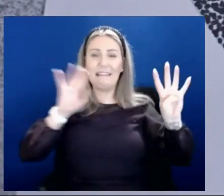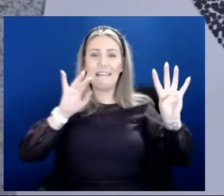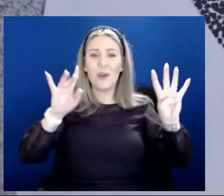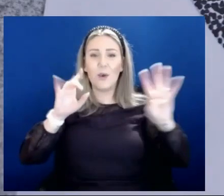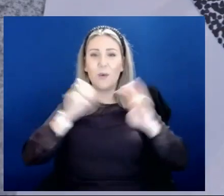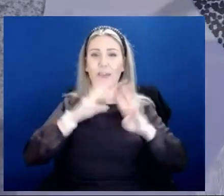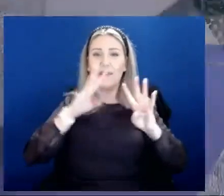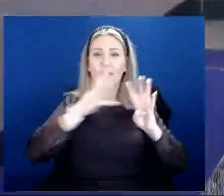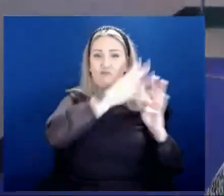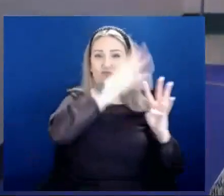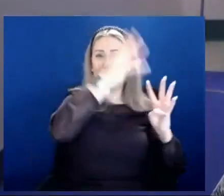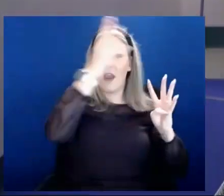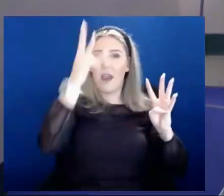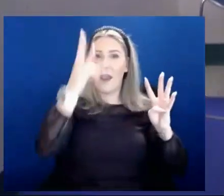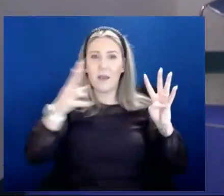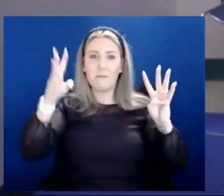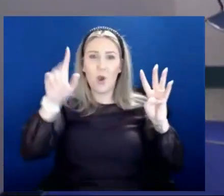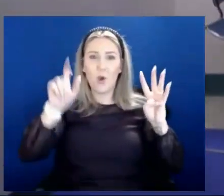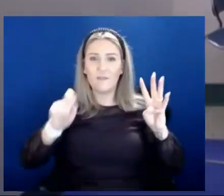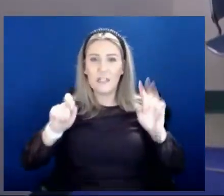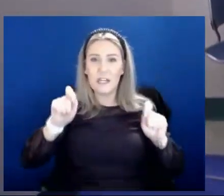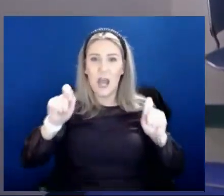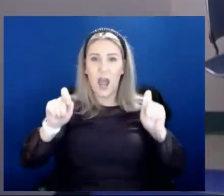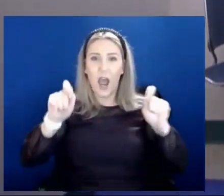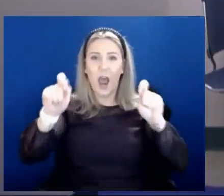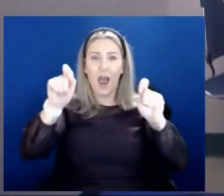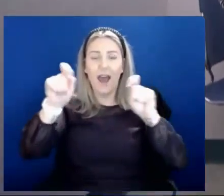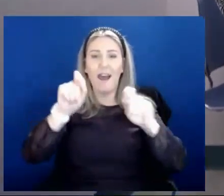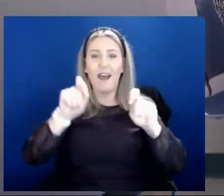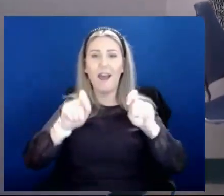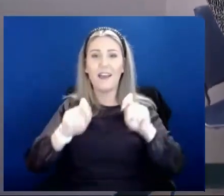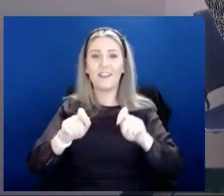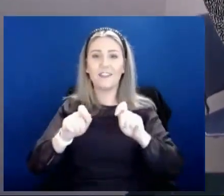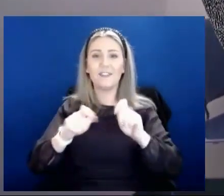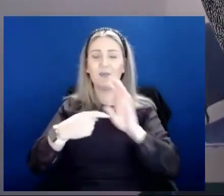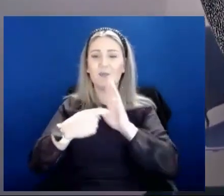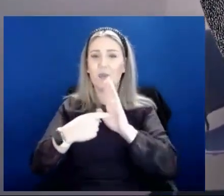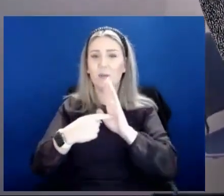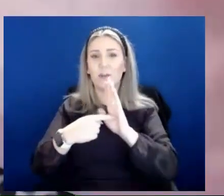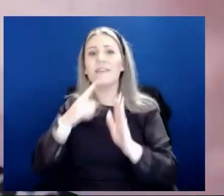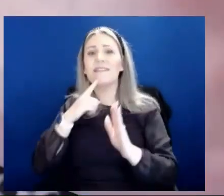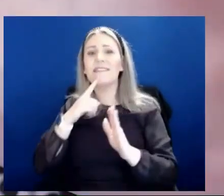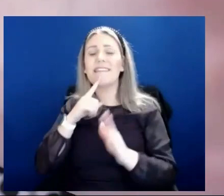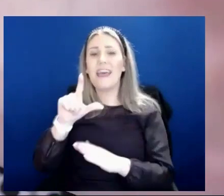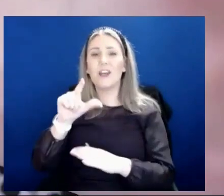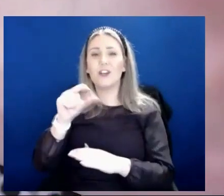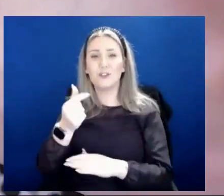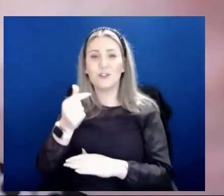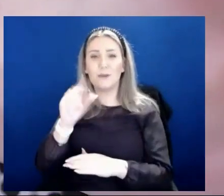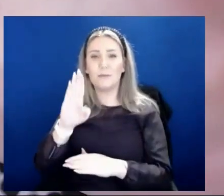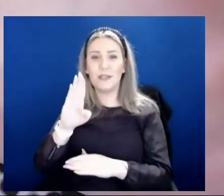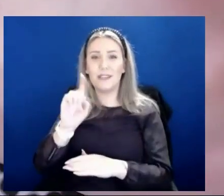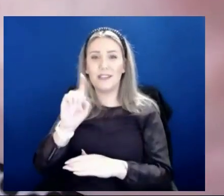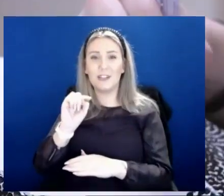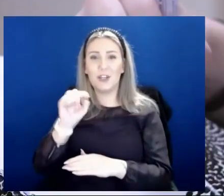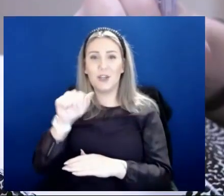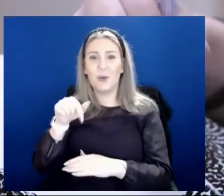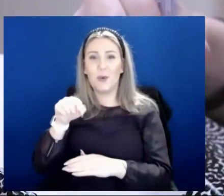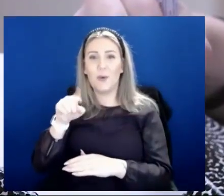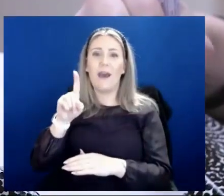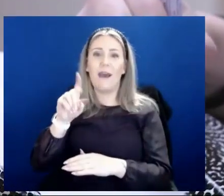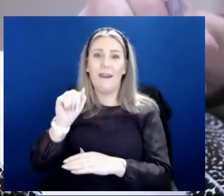spectrum of dots, kind of just to represent the LGBTQIA community in Kansas City. The pointillism style